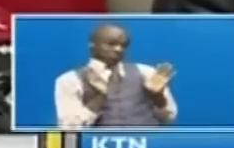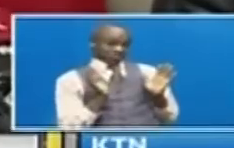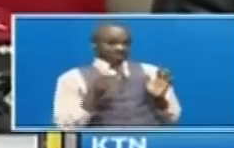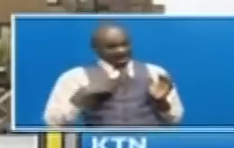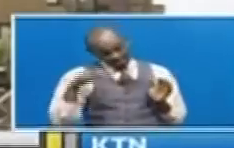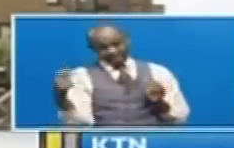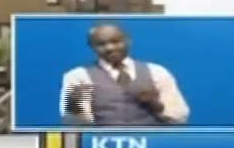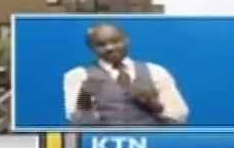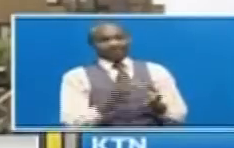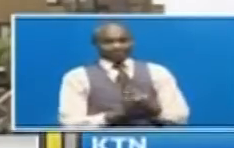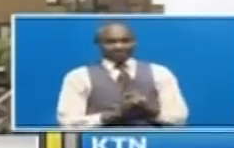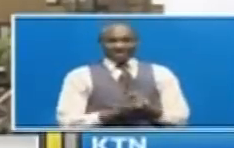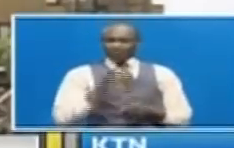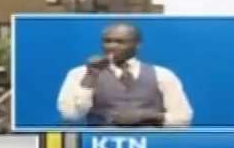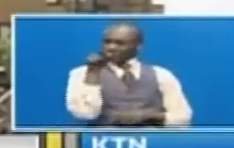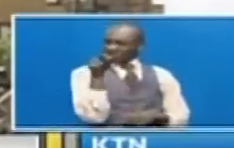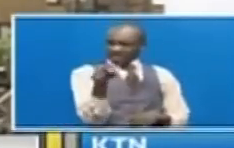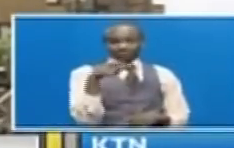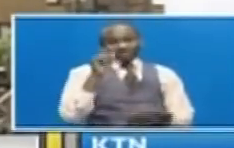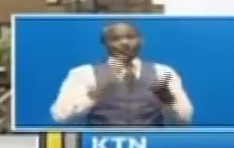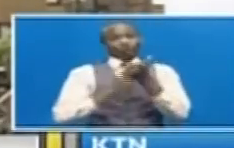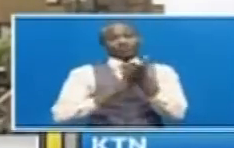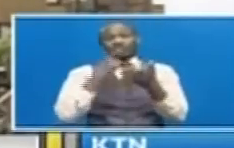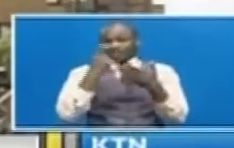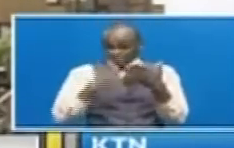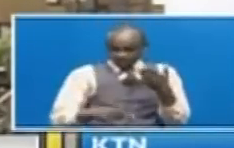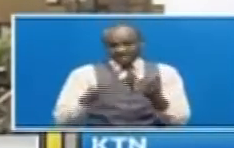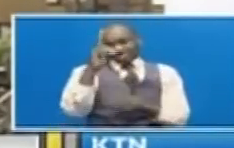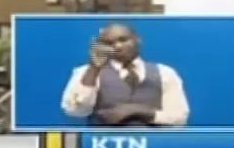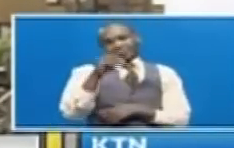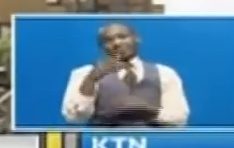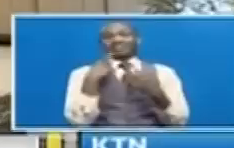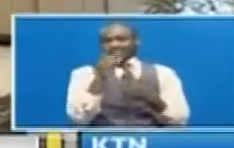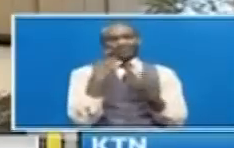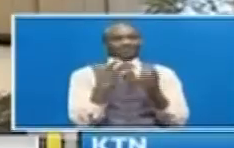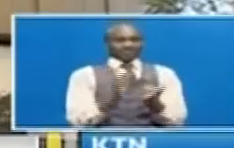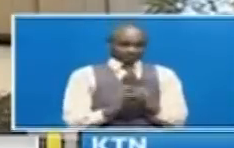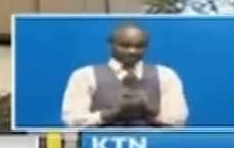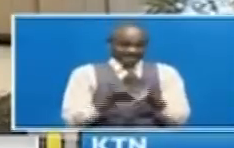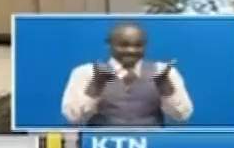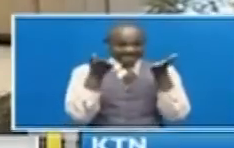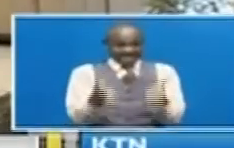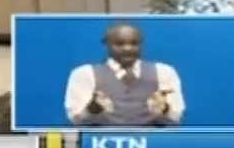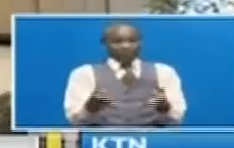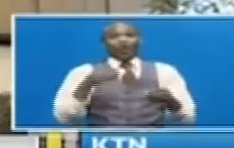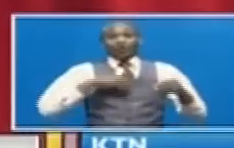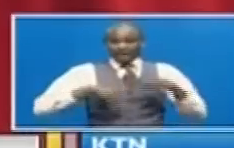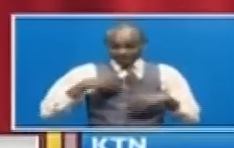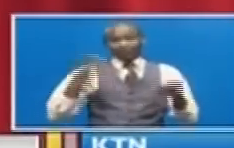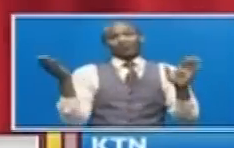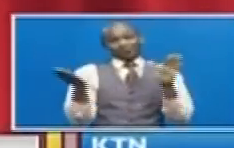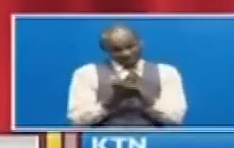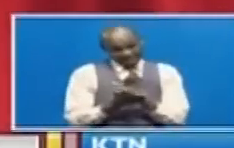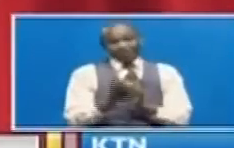other implications. It was tight-lipped on its recommendations to DPP keriako tobiko. Now, the corruption files on